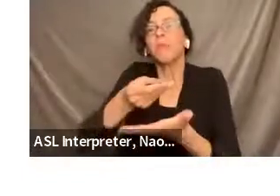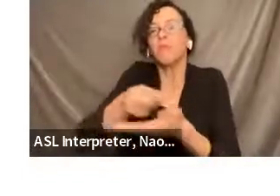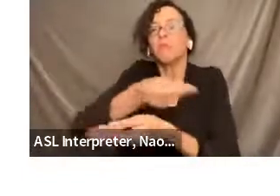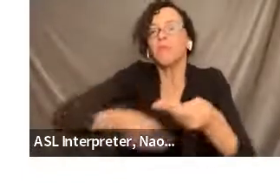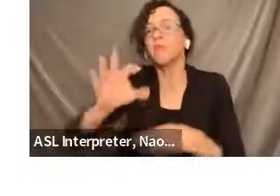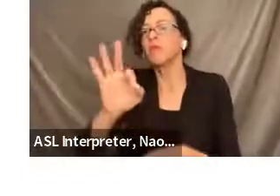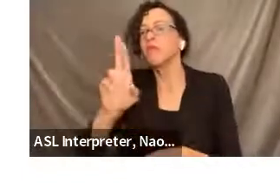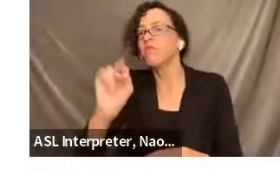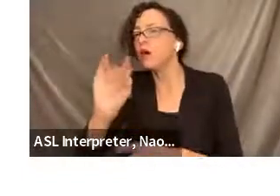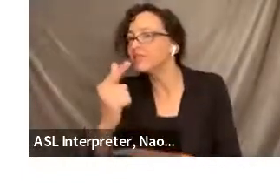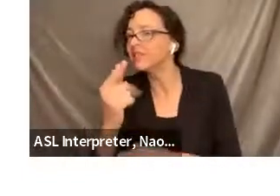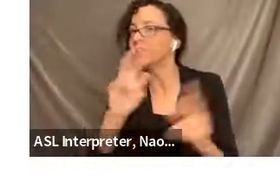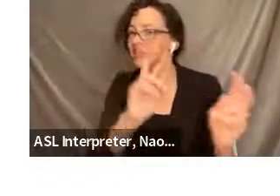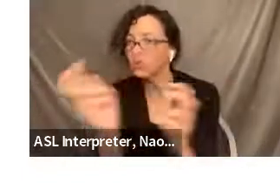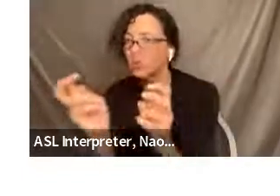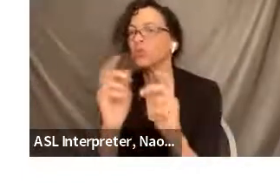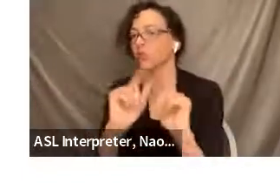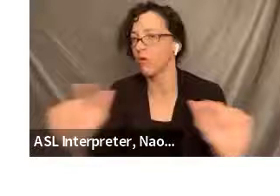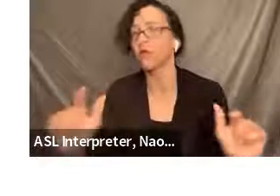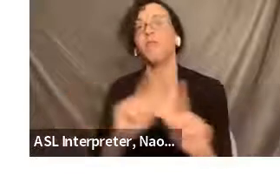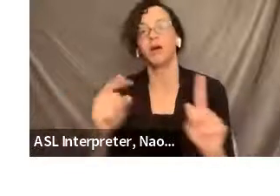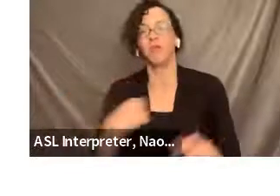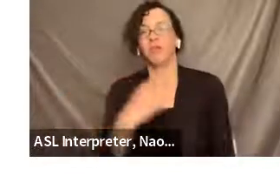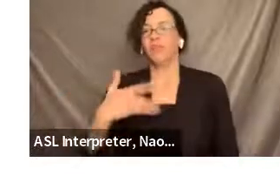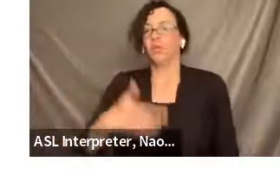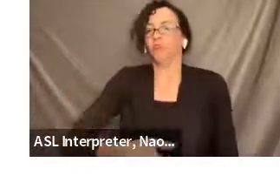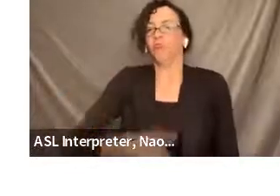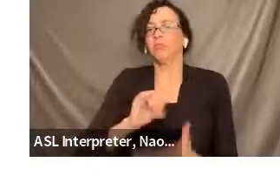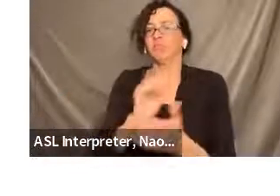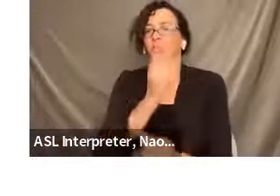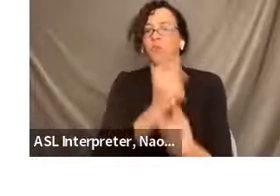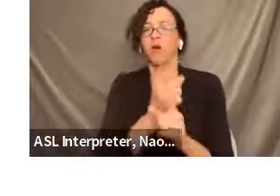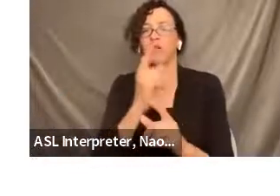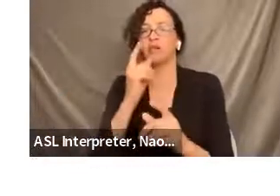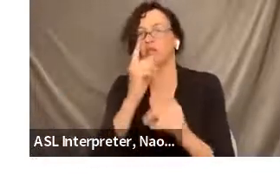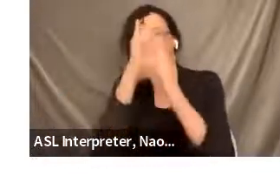our community. So that's what we're going to be working towards. Next slide, please.